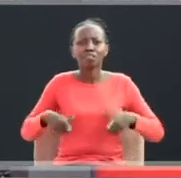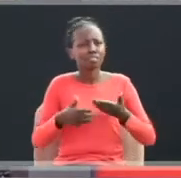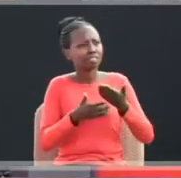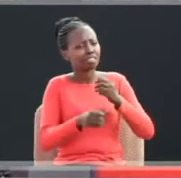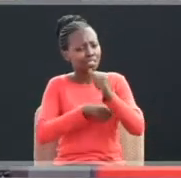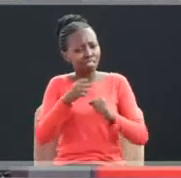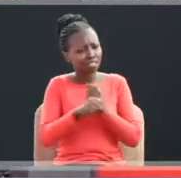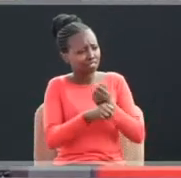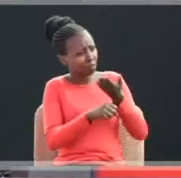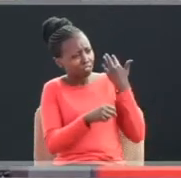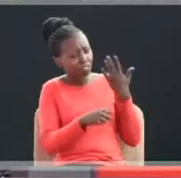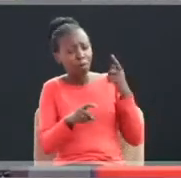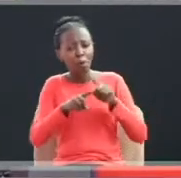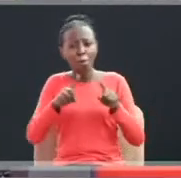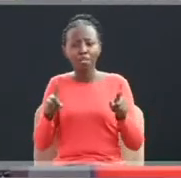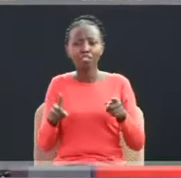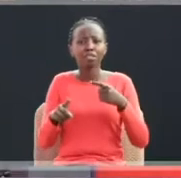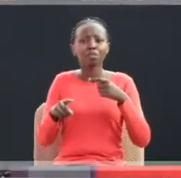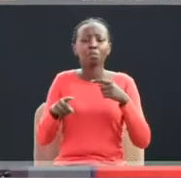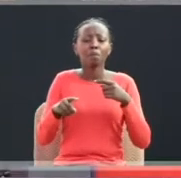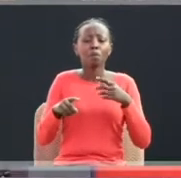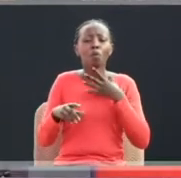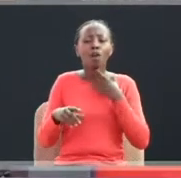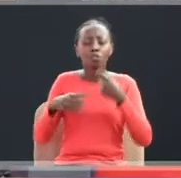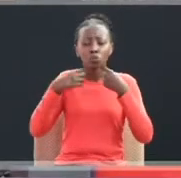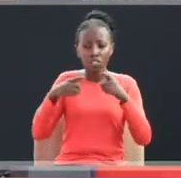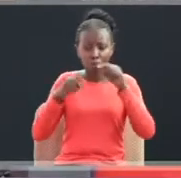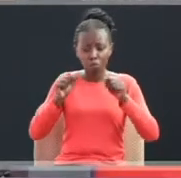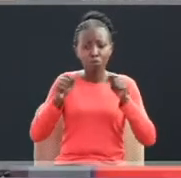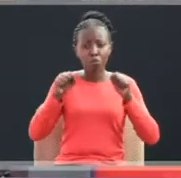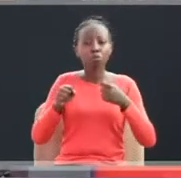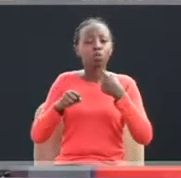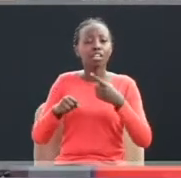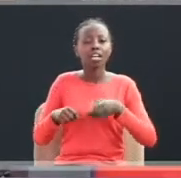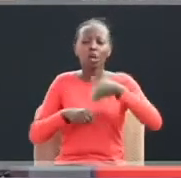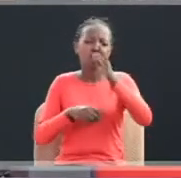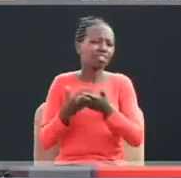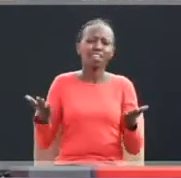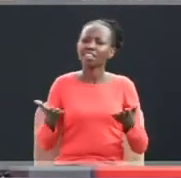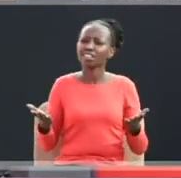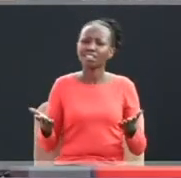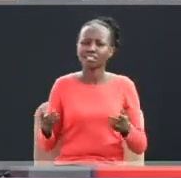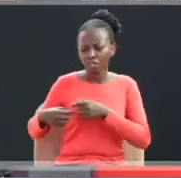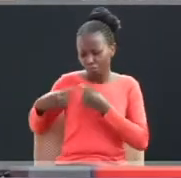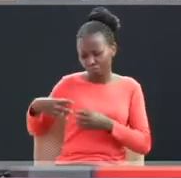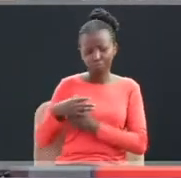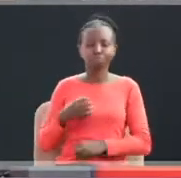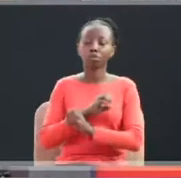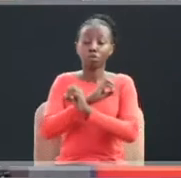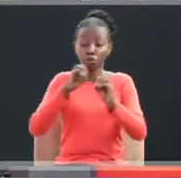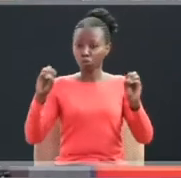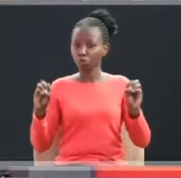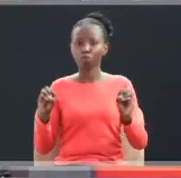about. We can tell God to do anything. You told him, but he hasn't come. Don't give up. He can show up even